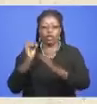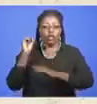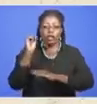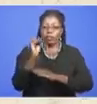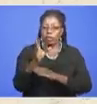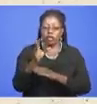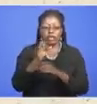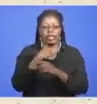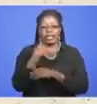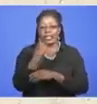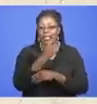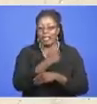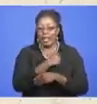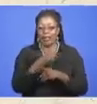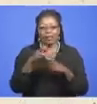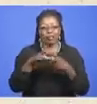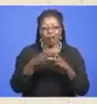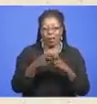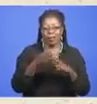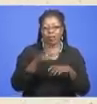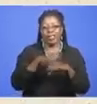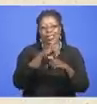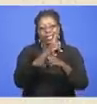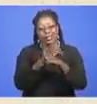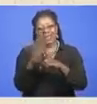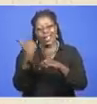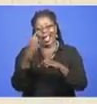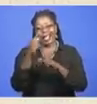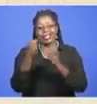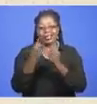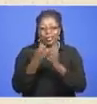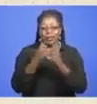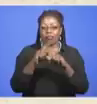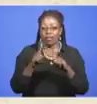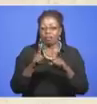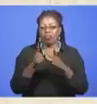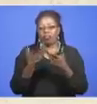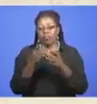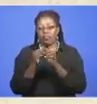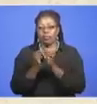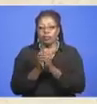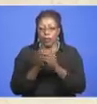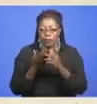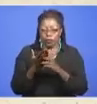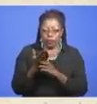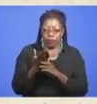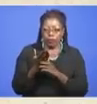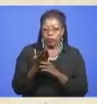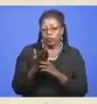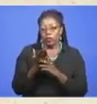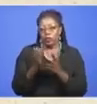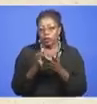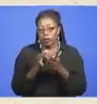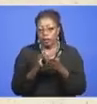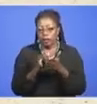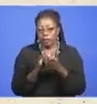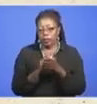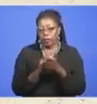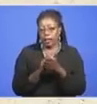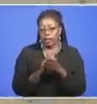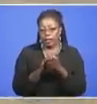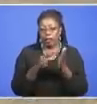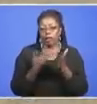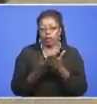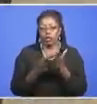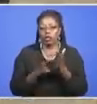some troubles in the last tournament on defense, but I think we've covered some of those gaps, and we're going to be able to have a good show in this